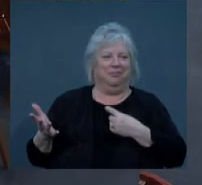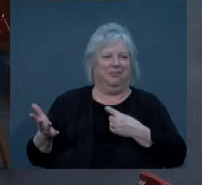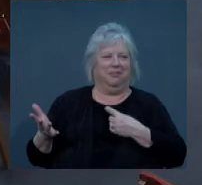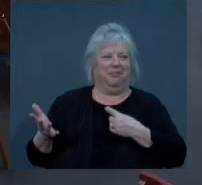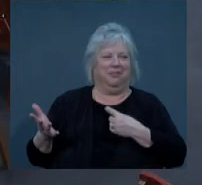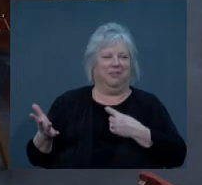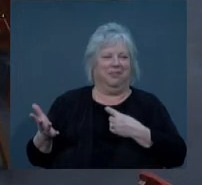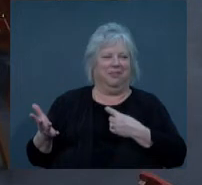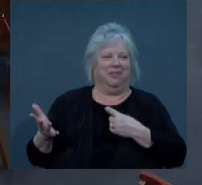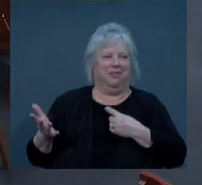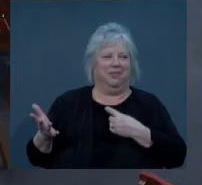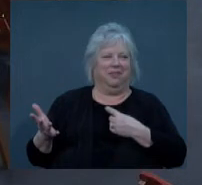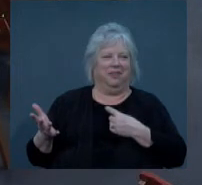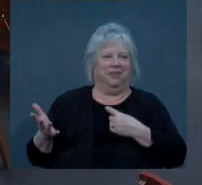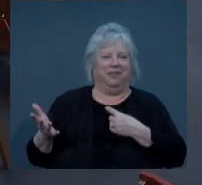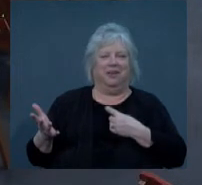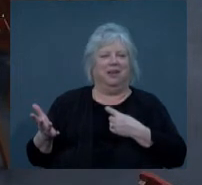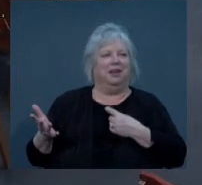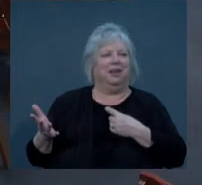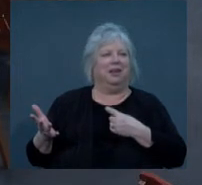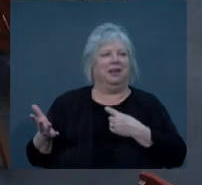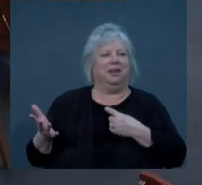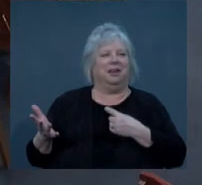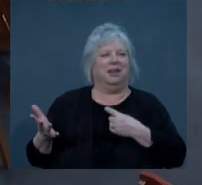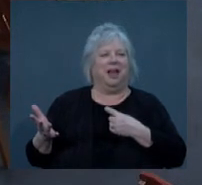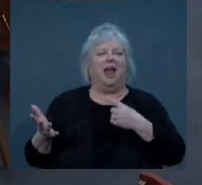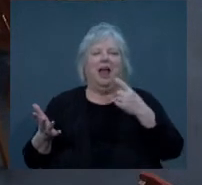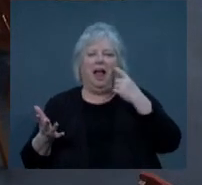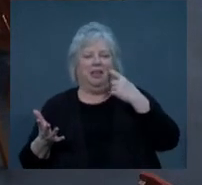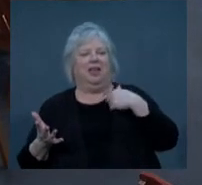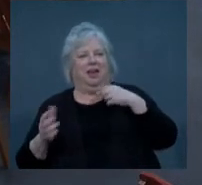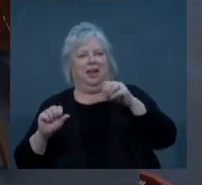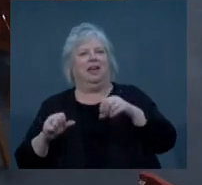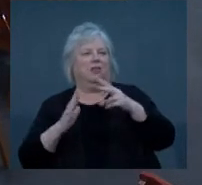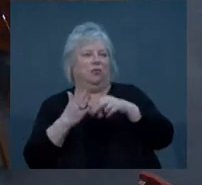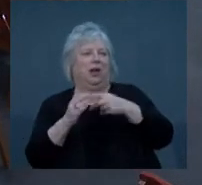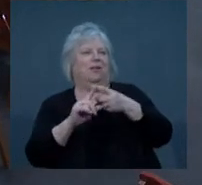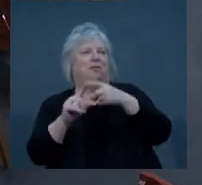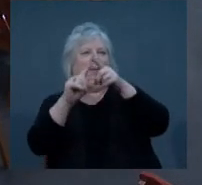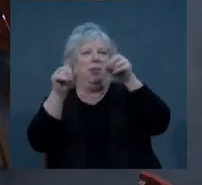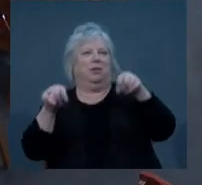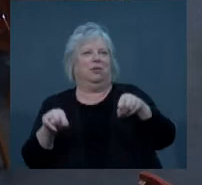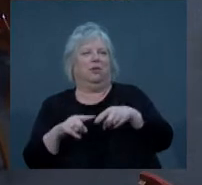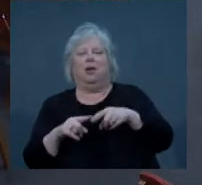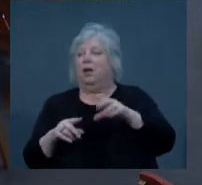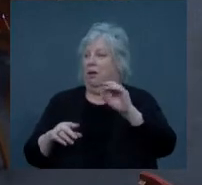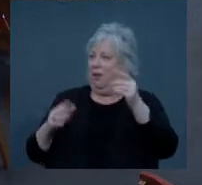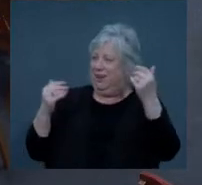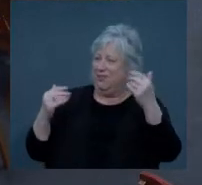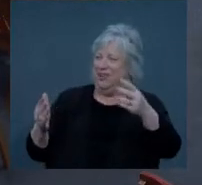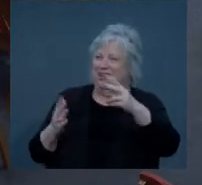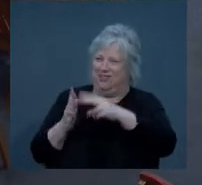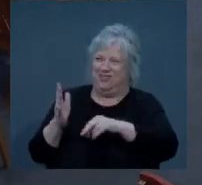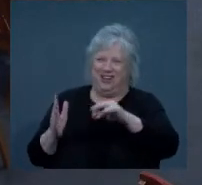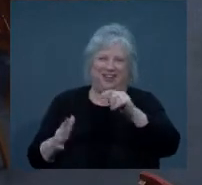Because it ain't coming across very well. Chairman, I think I can read that from the screen if you. Okay, go ahead and read it. Yeah,